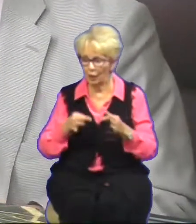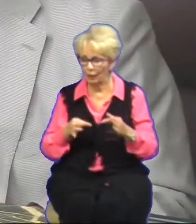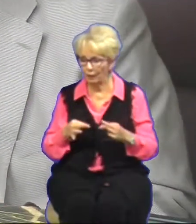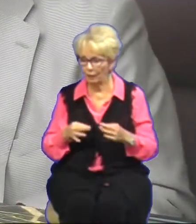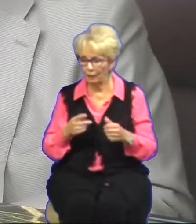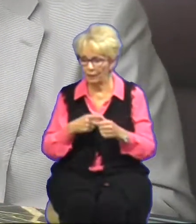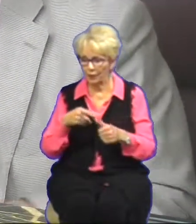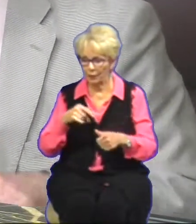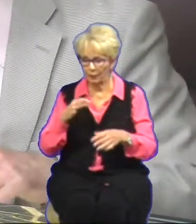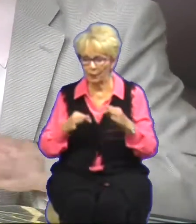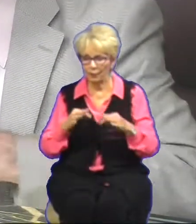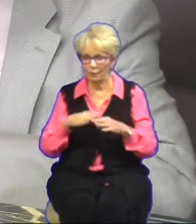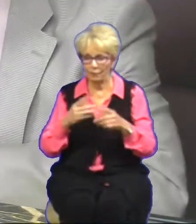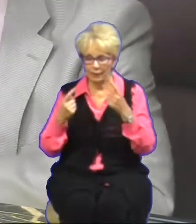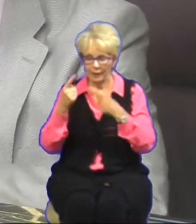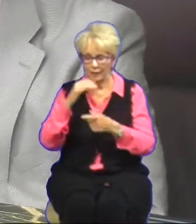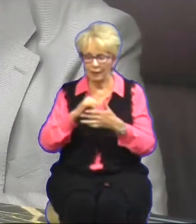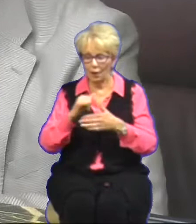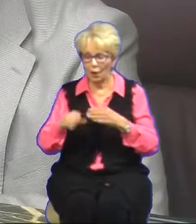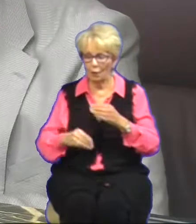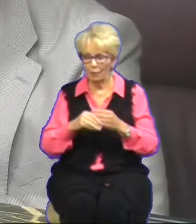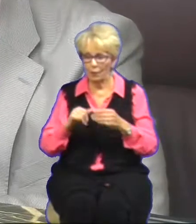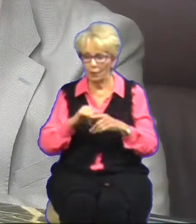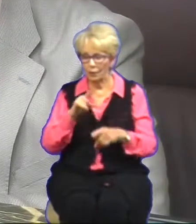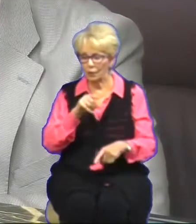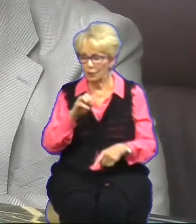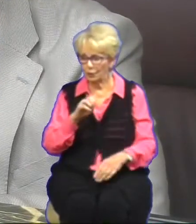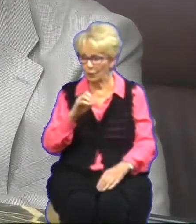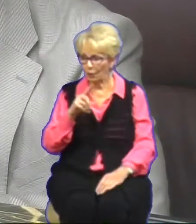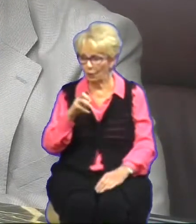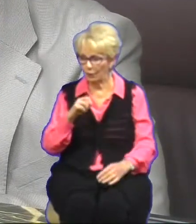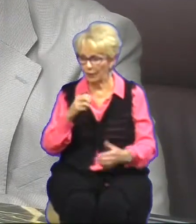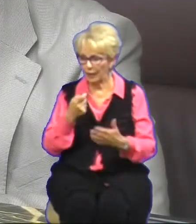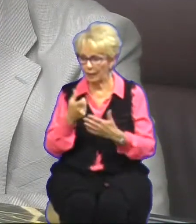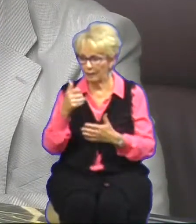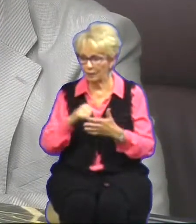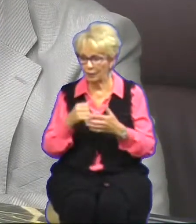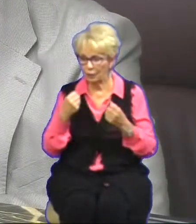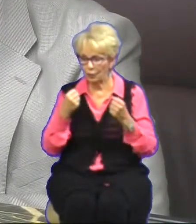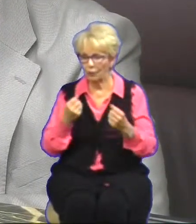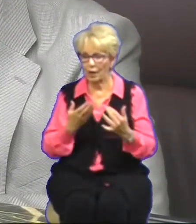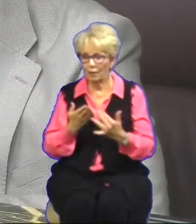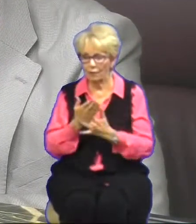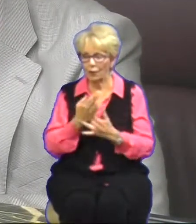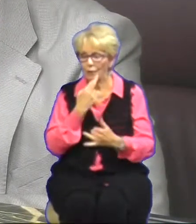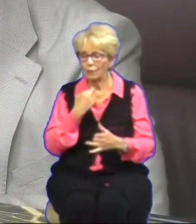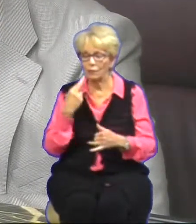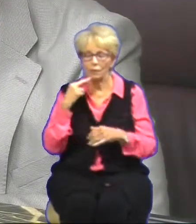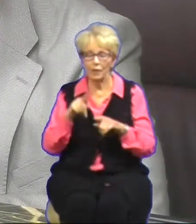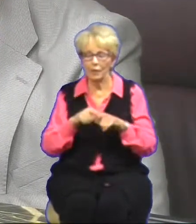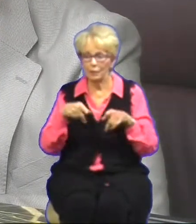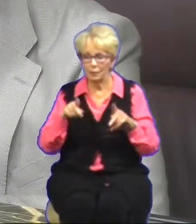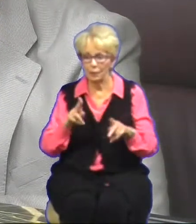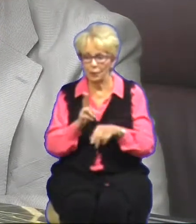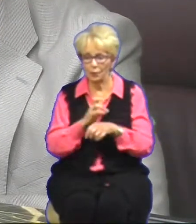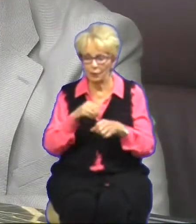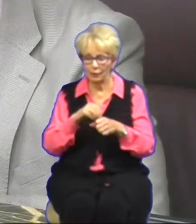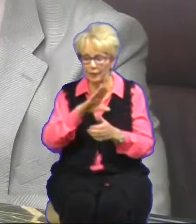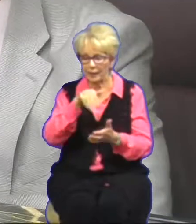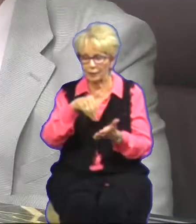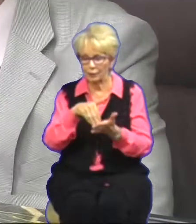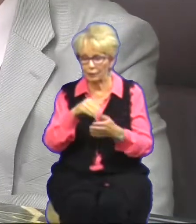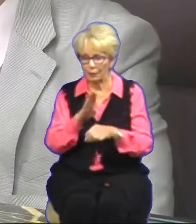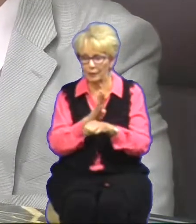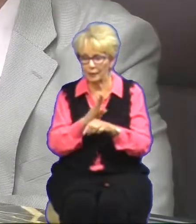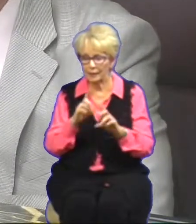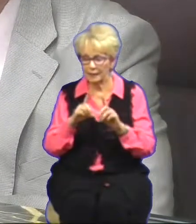First public hearing is to consider an amendment to the zoning ordinance to exclude drive-through restaurants as a permitted use in the Central Business